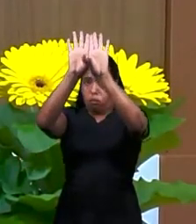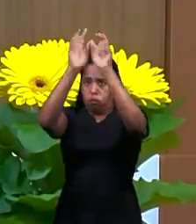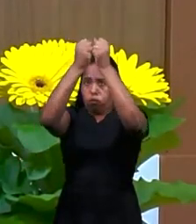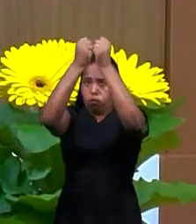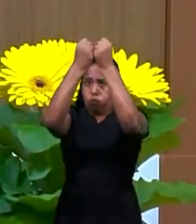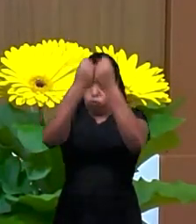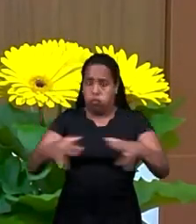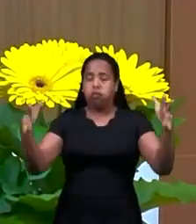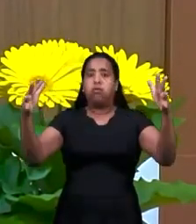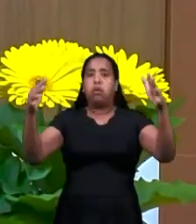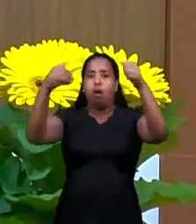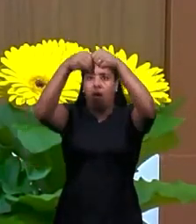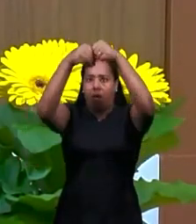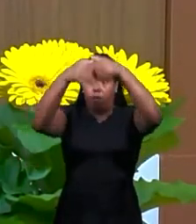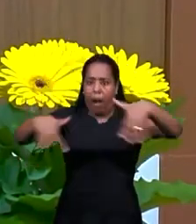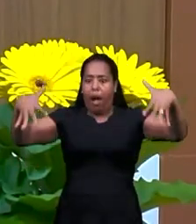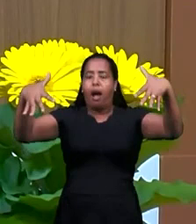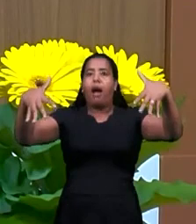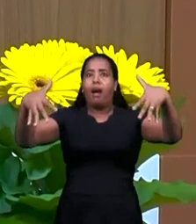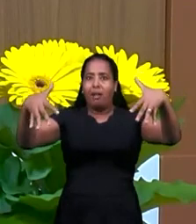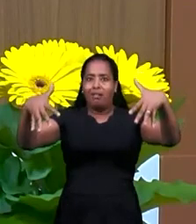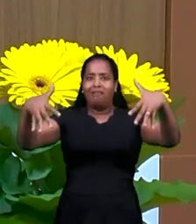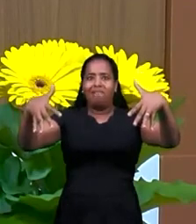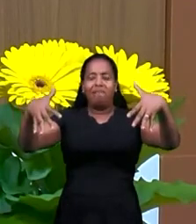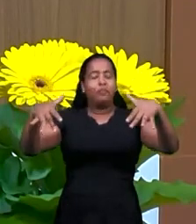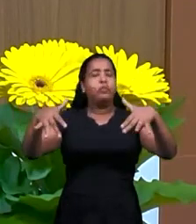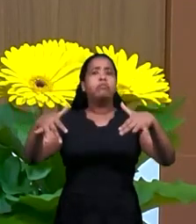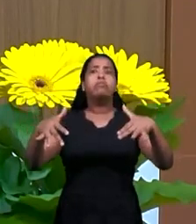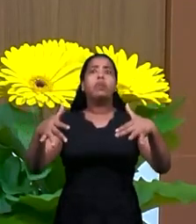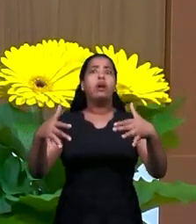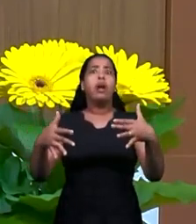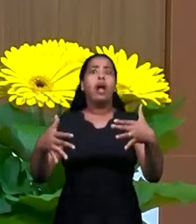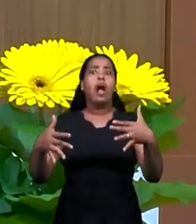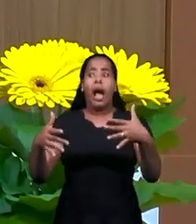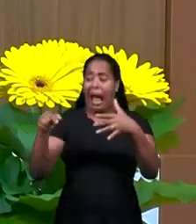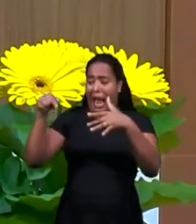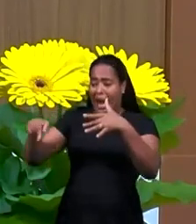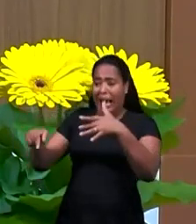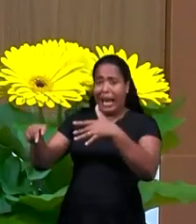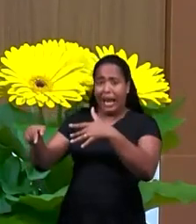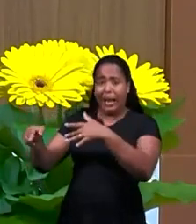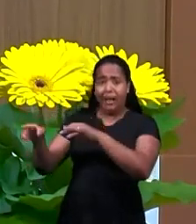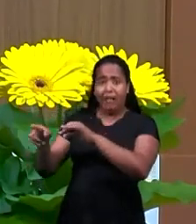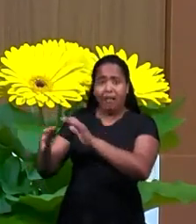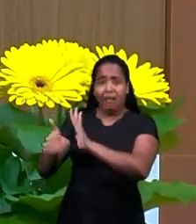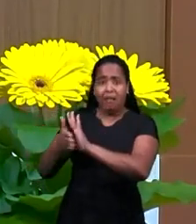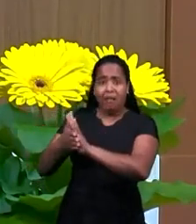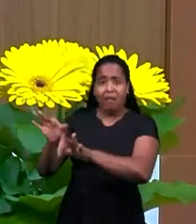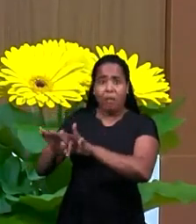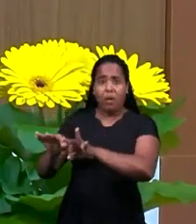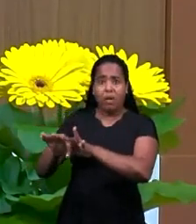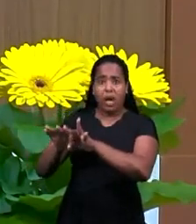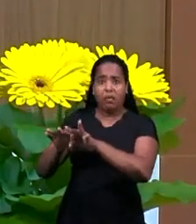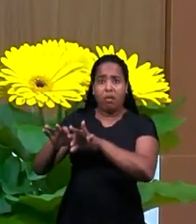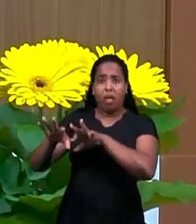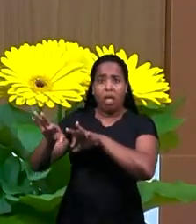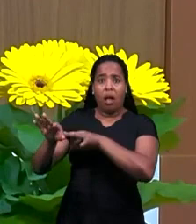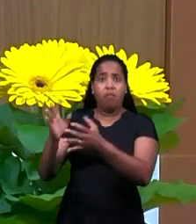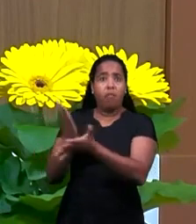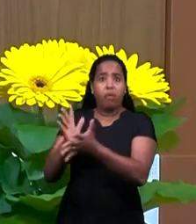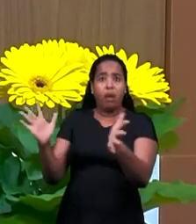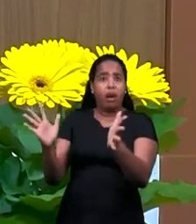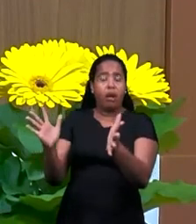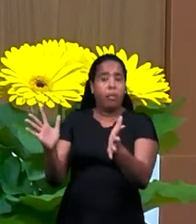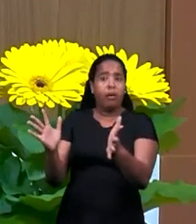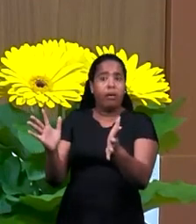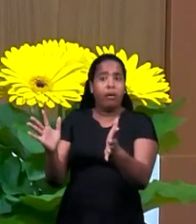temple was torn. There, all of the Old Testament project fell apart. The project